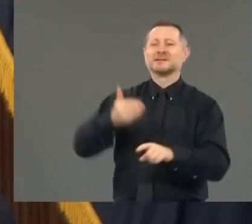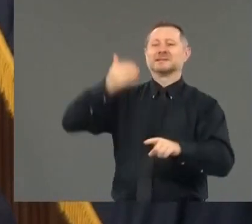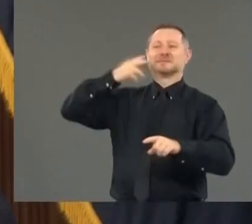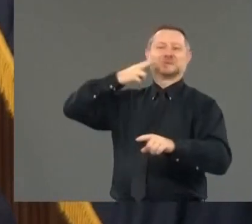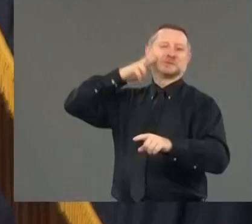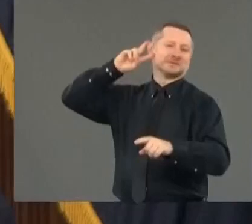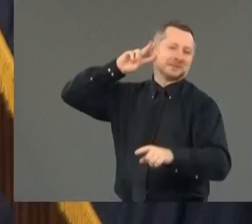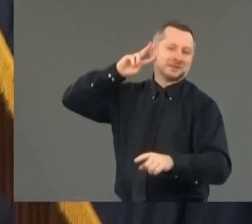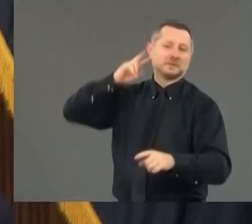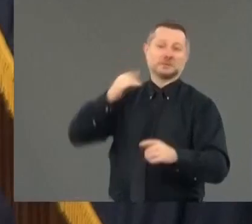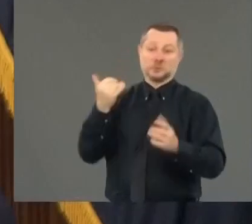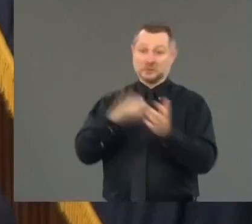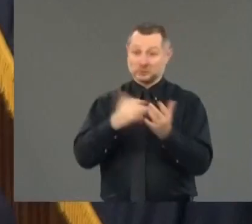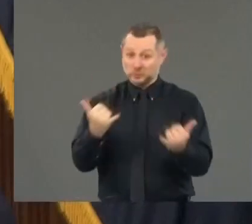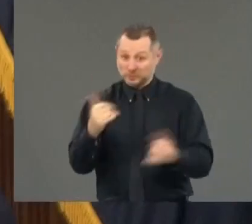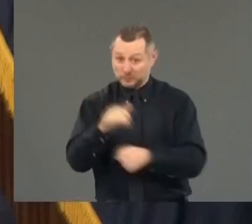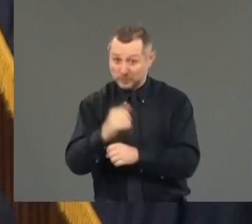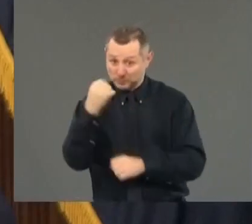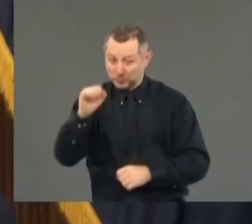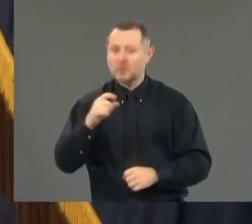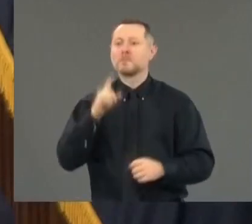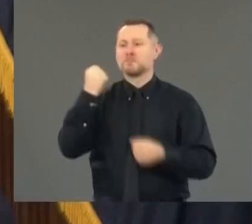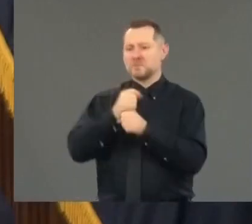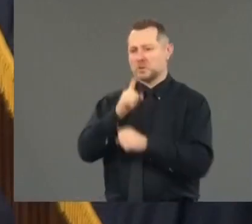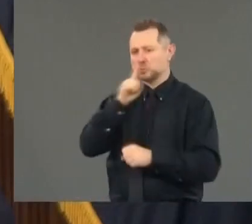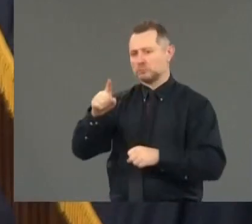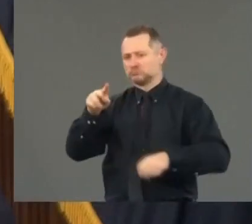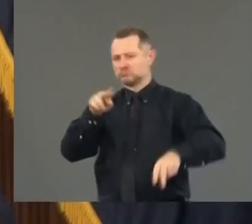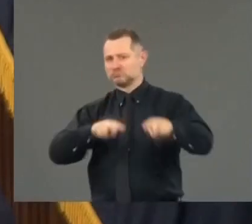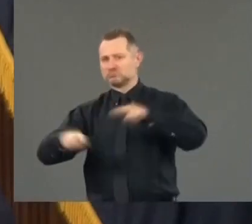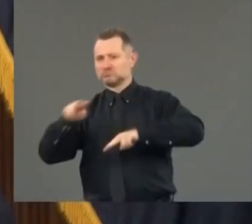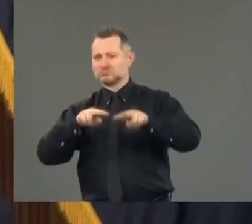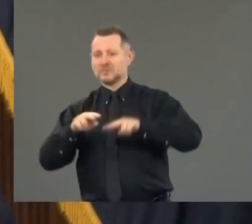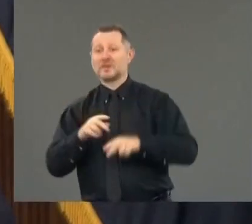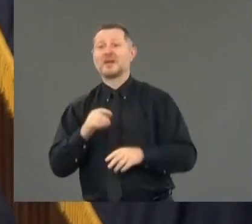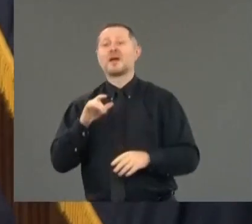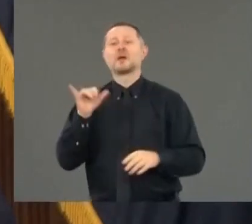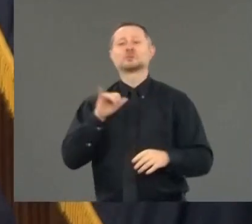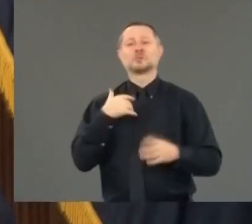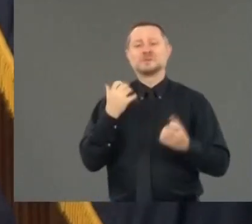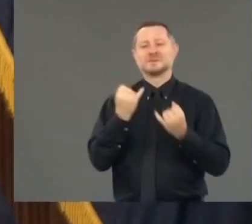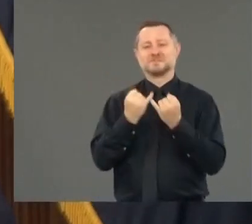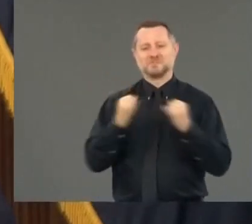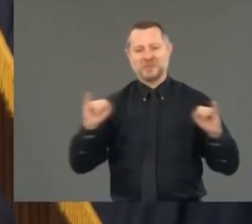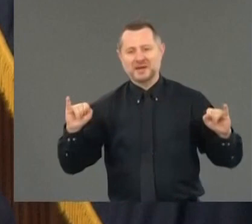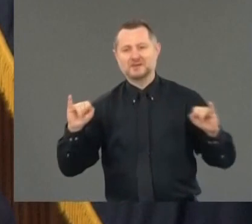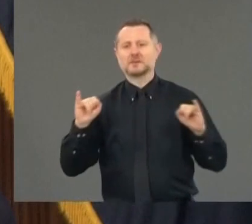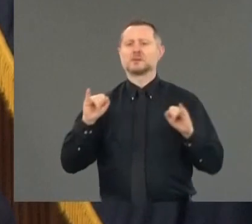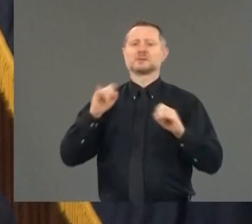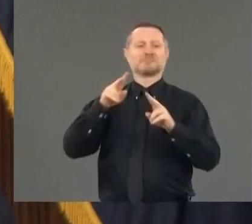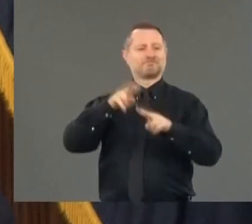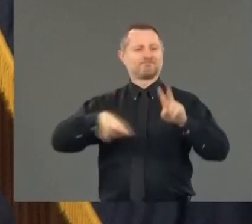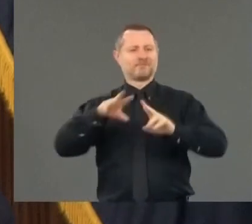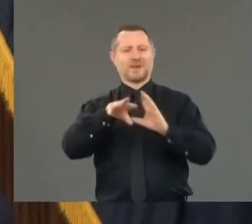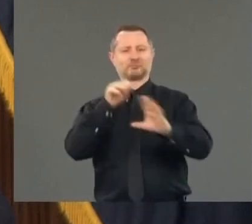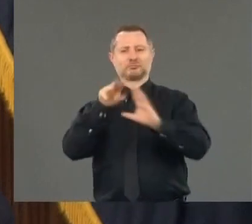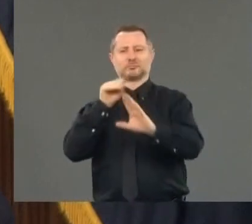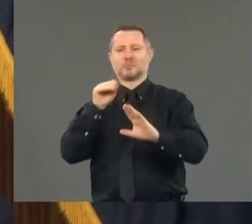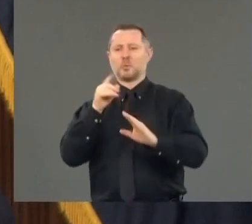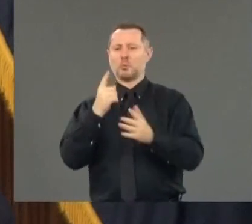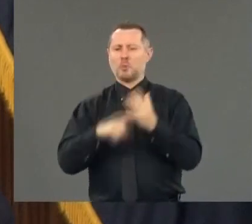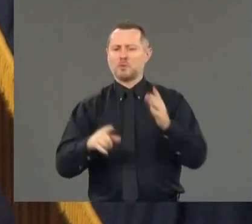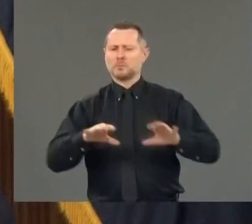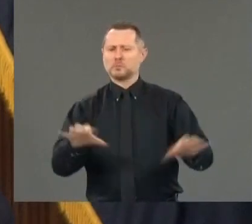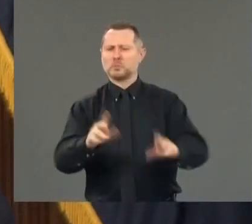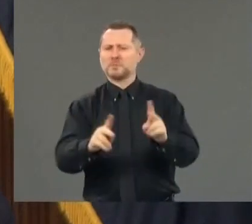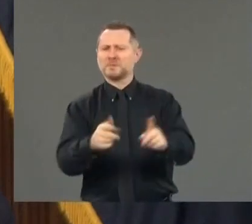one tonight, and then I want an independent, informed review of what was done right, what